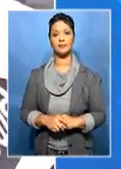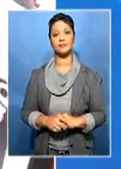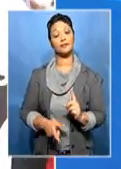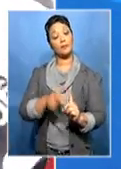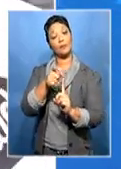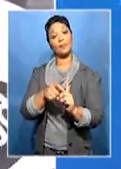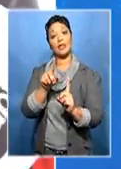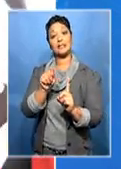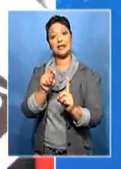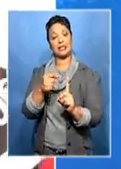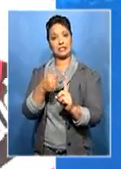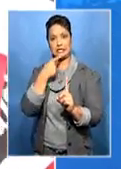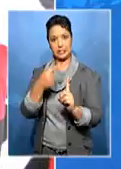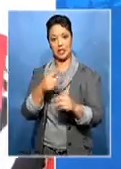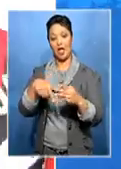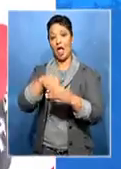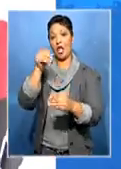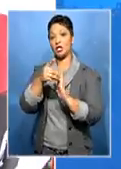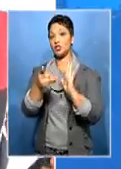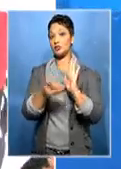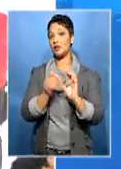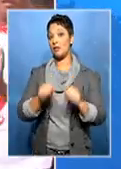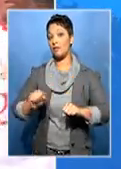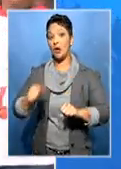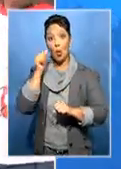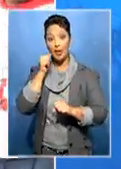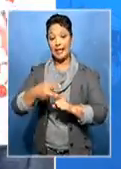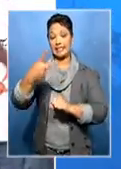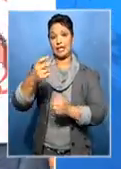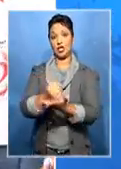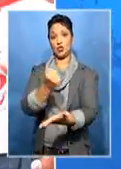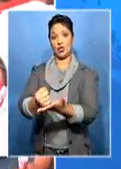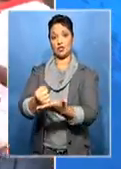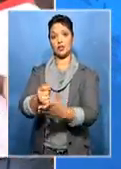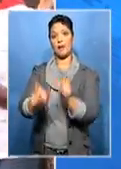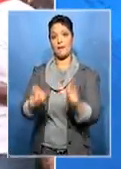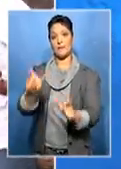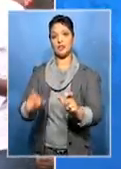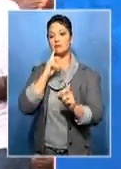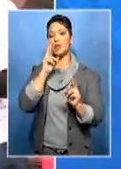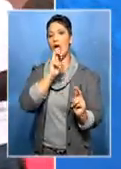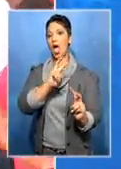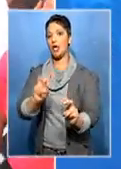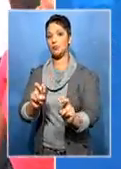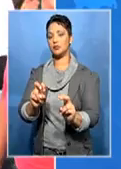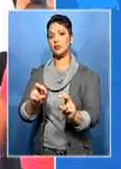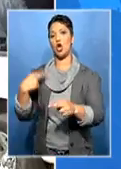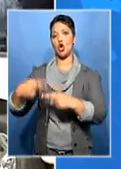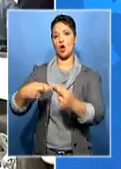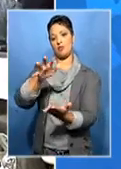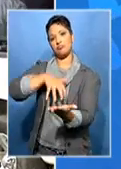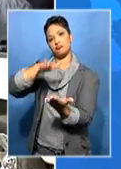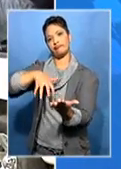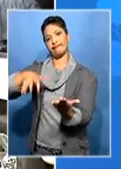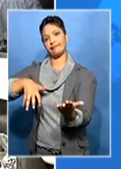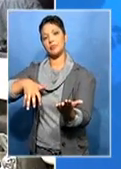Tsvangirai says the election date will only be confirmed after the second voter registration campaign and the inspection of the voters' roll, and also